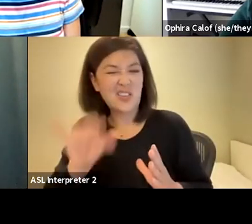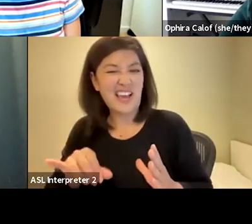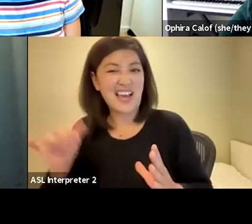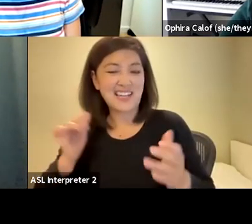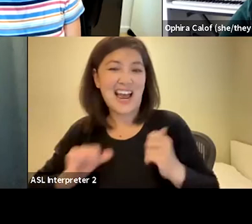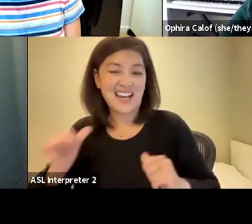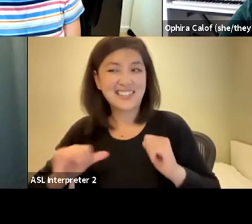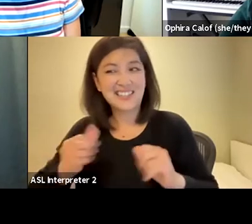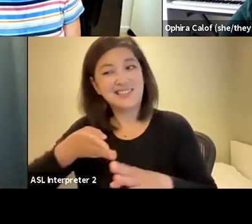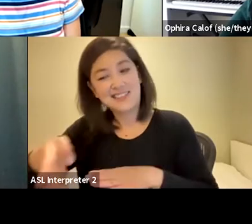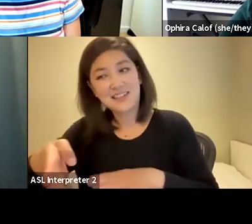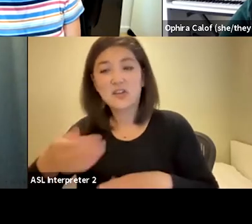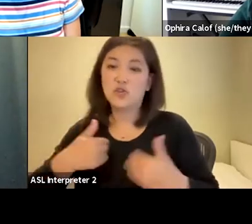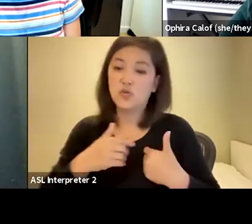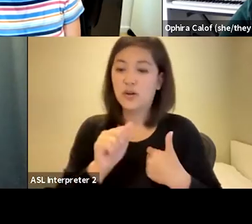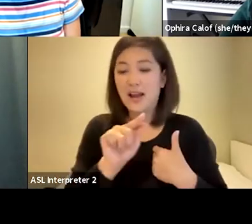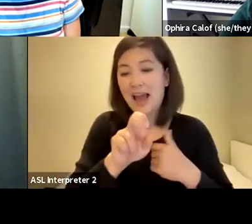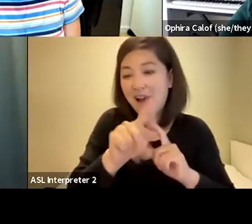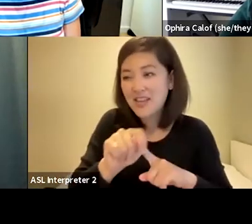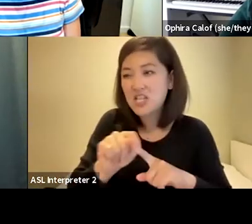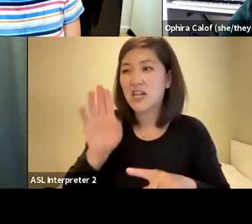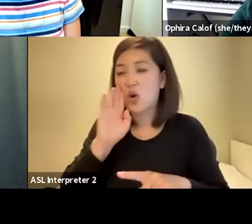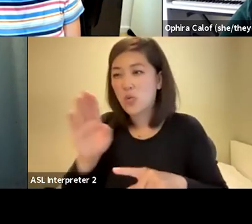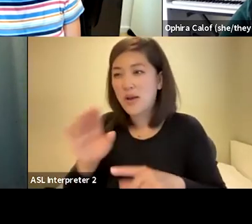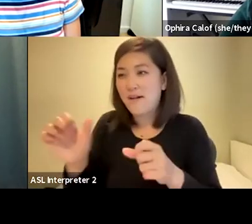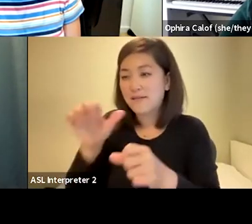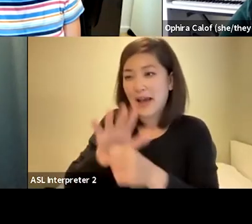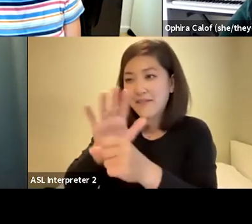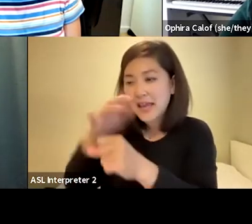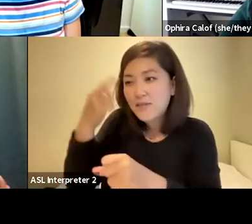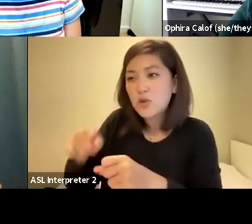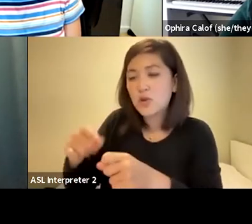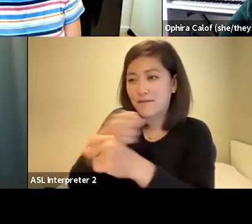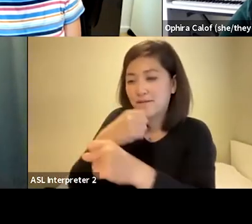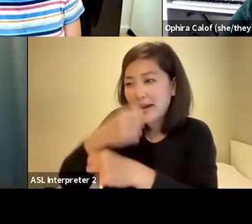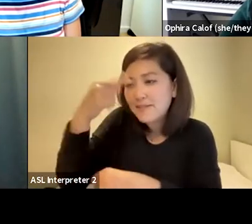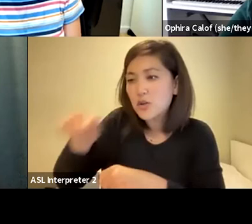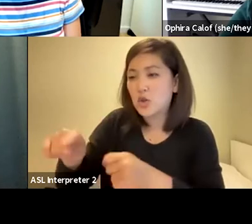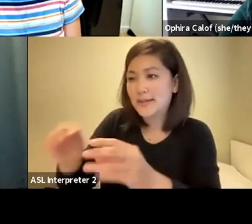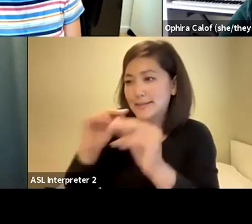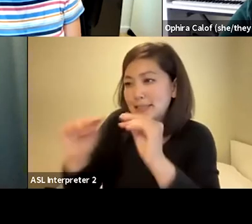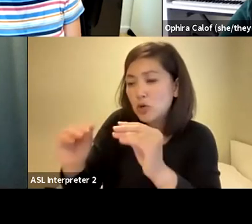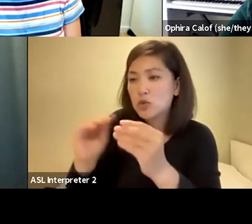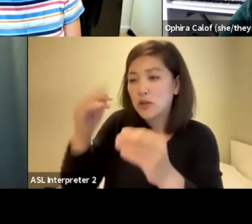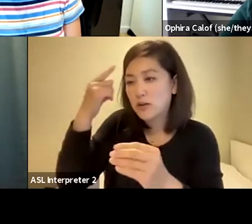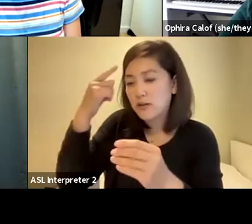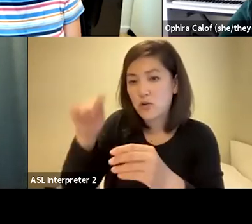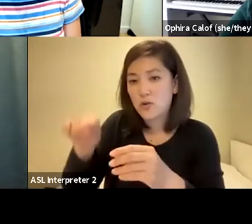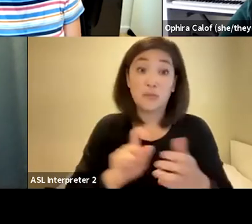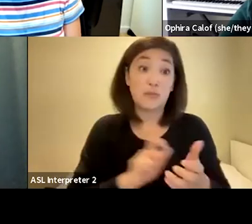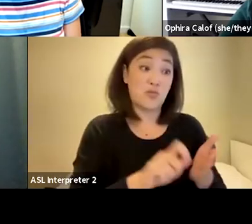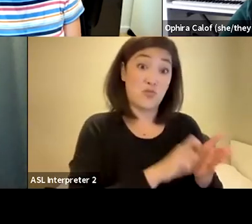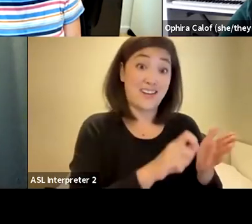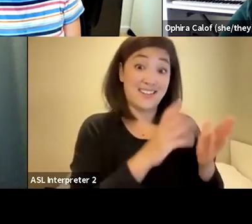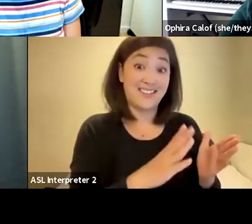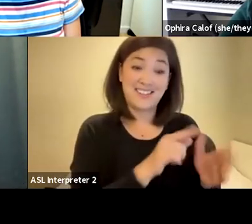which send you out for gigs and fight for you and negotiate for you and all that kind of stuff. And in the world of writing, that seldom happens. Usually you have to get